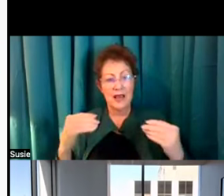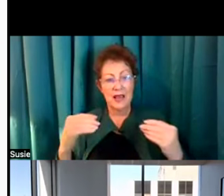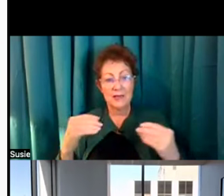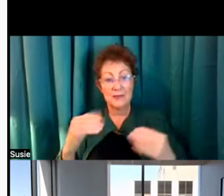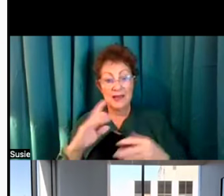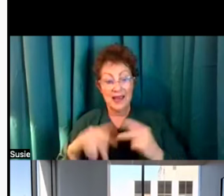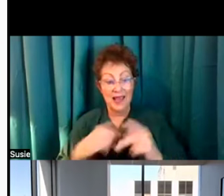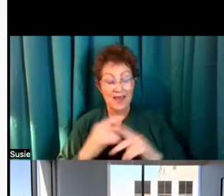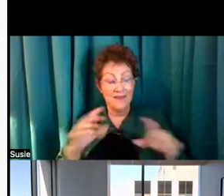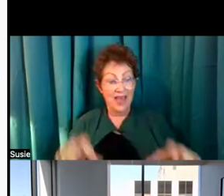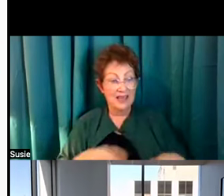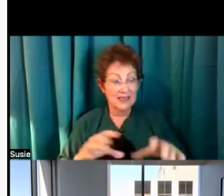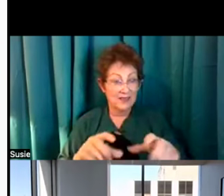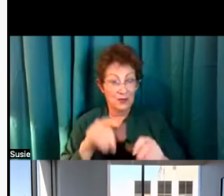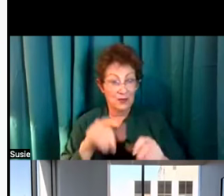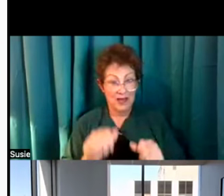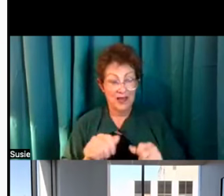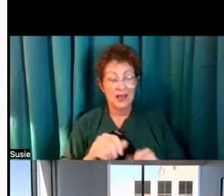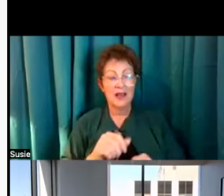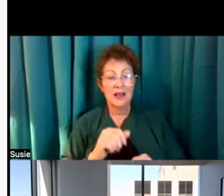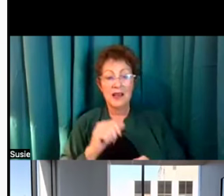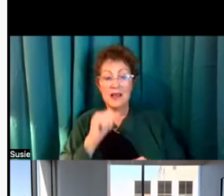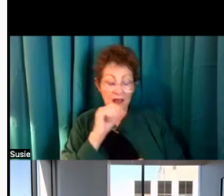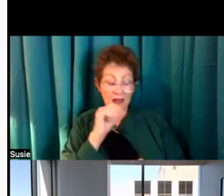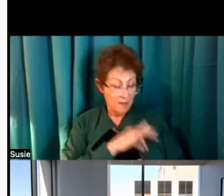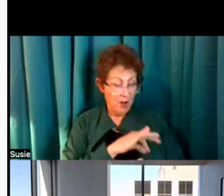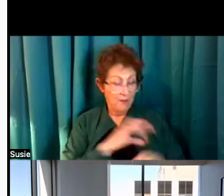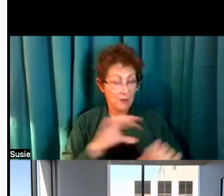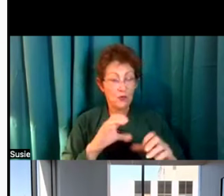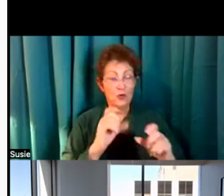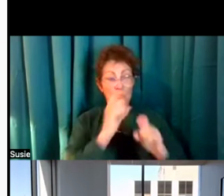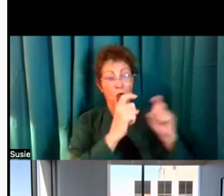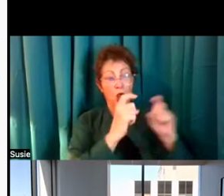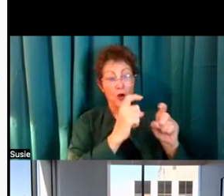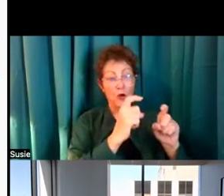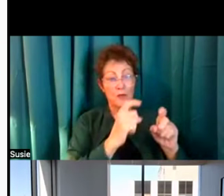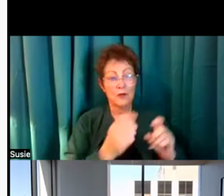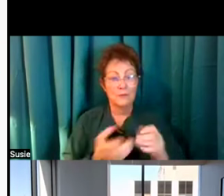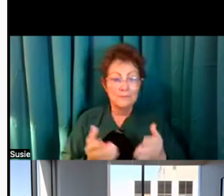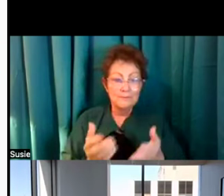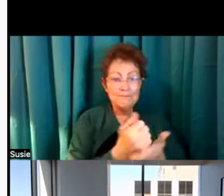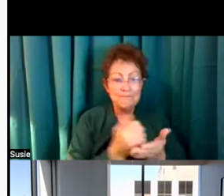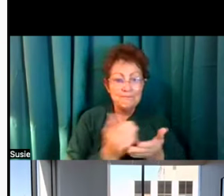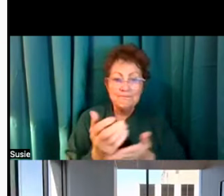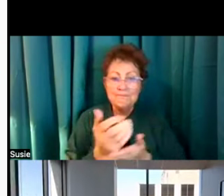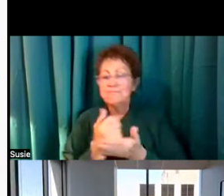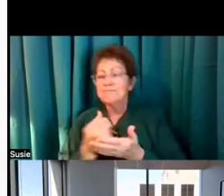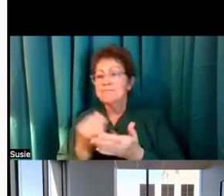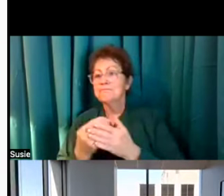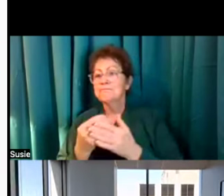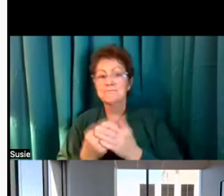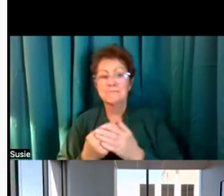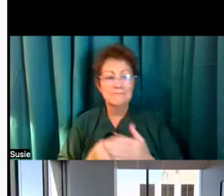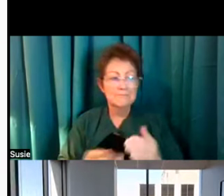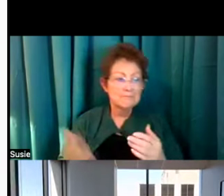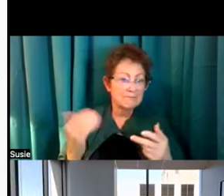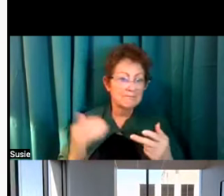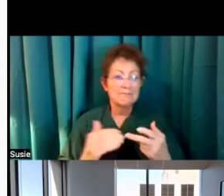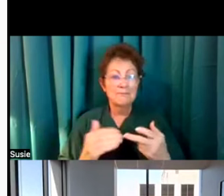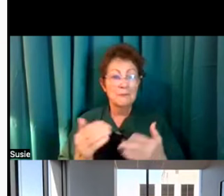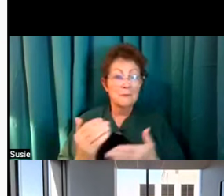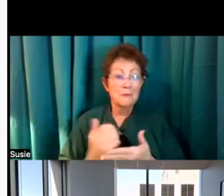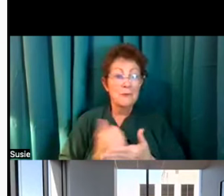that you can do. You can have a nonprofit doing charitable activities, raising philanthropic capital, like the next bullet says, and then you can